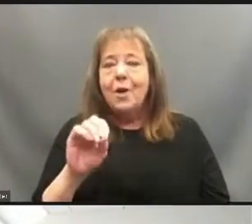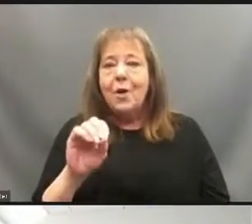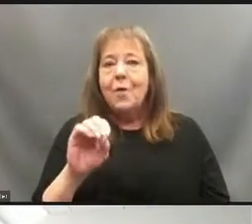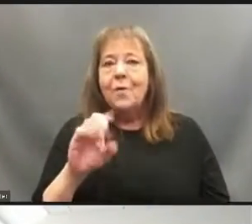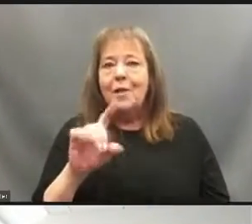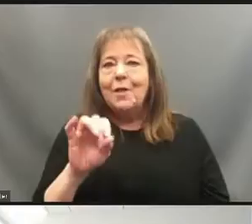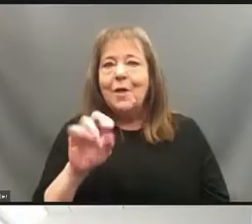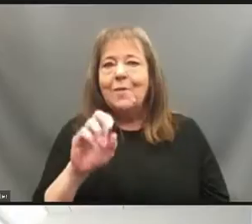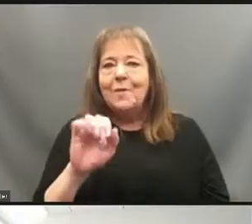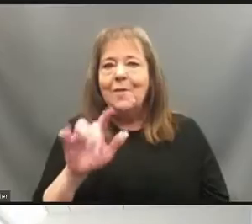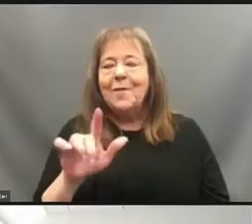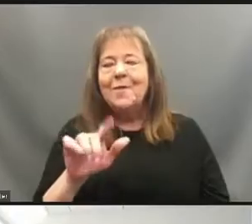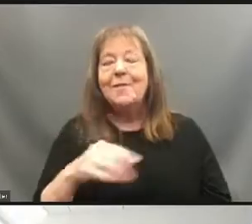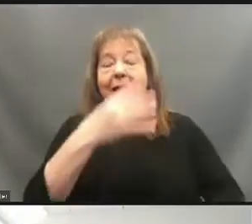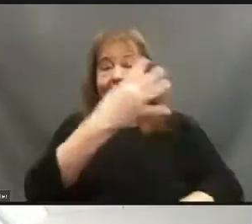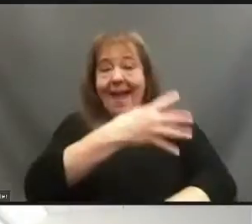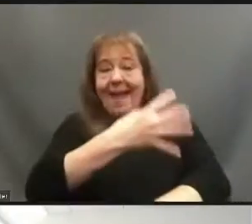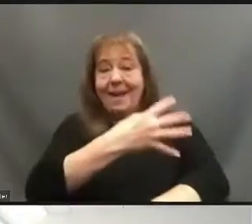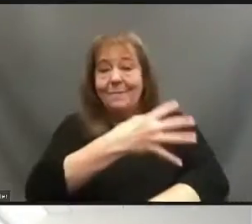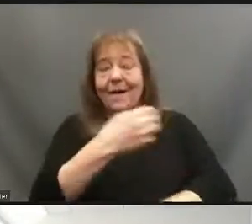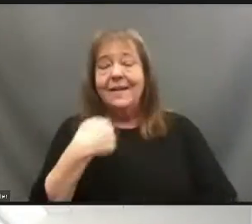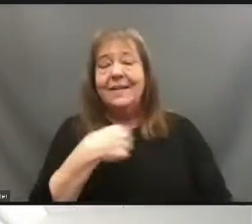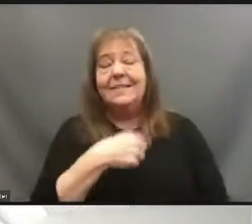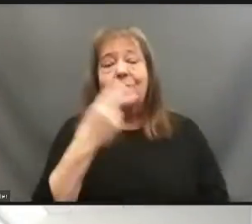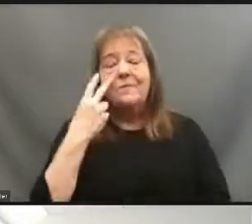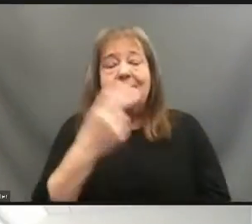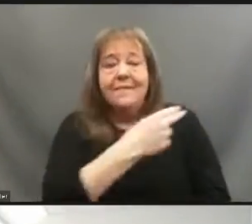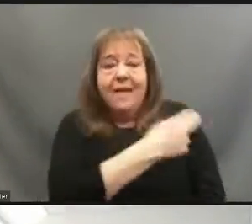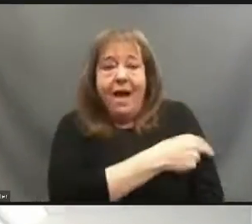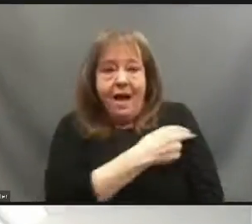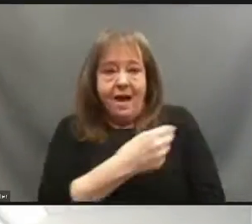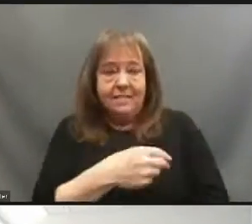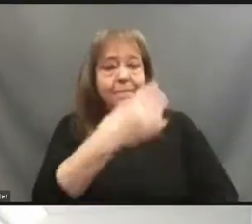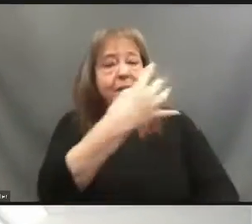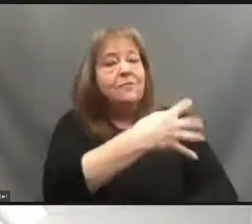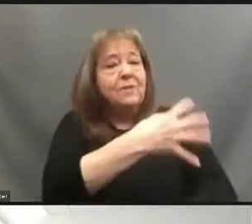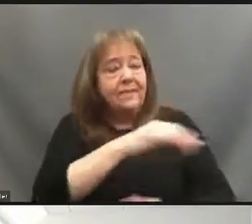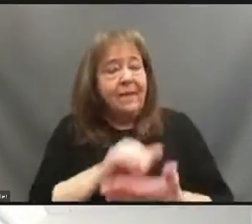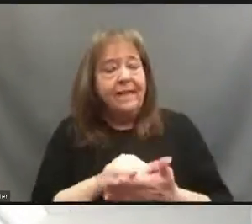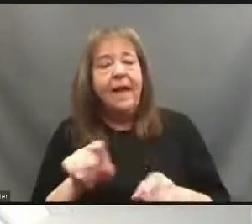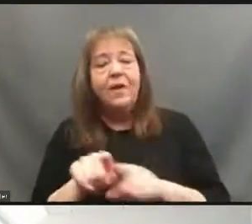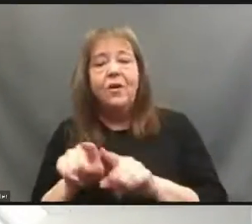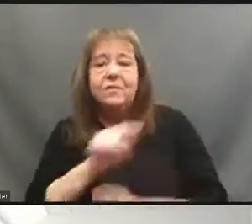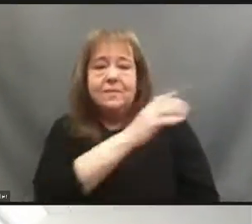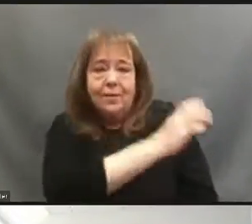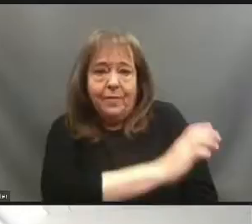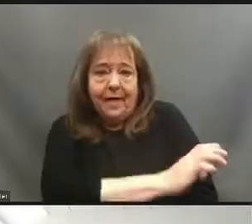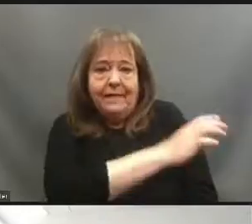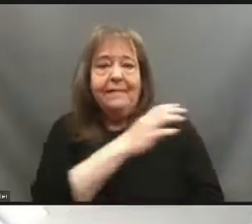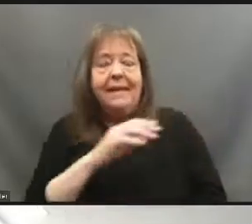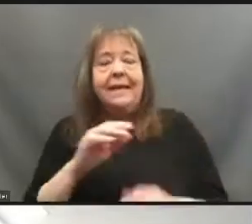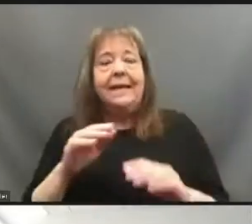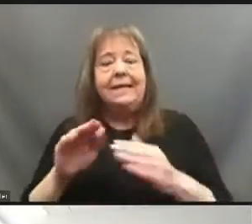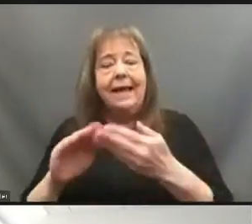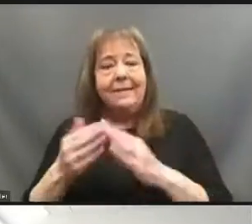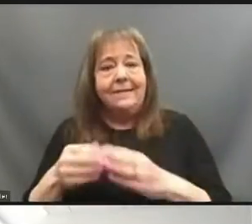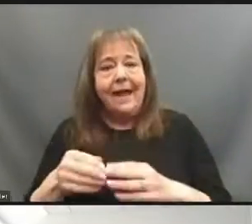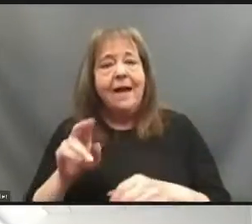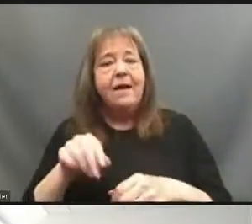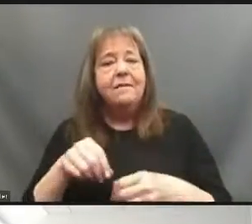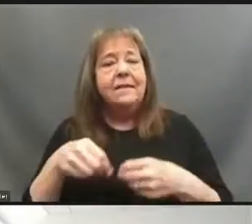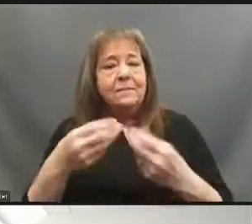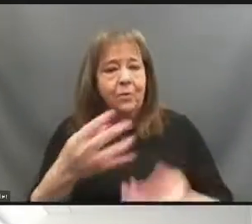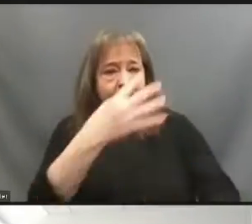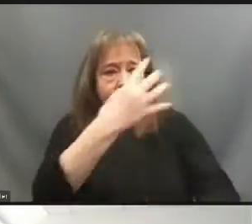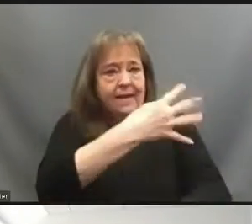antibodies. And we have the hospitals giving them and the clinic downtown. Is there any plans to